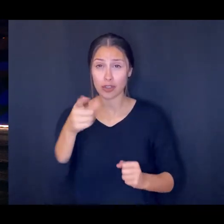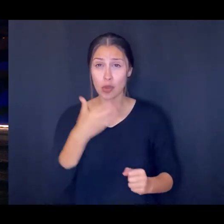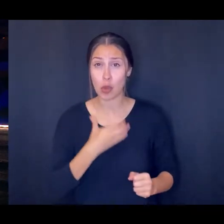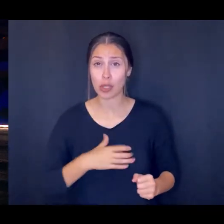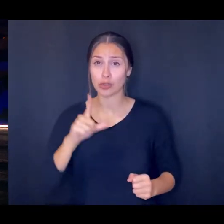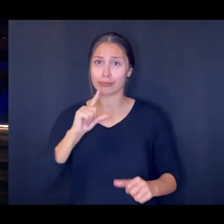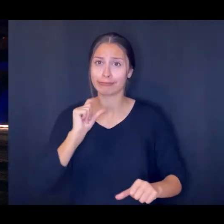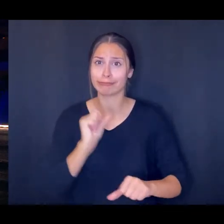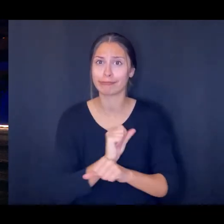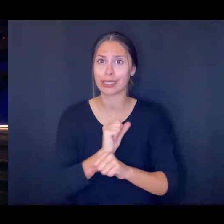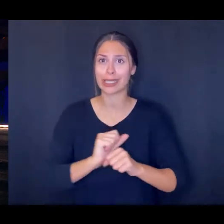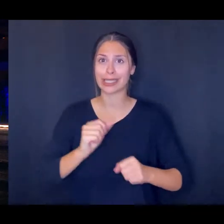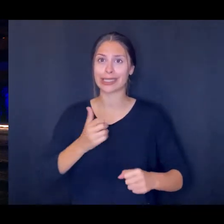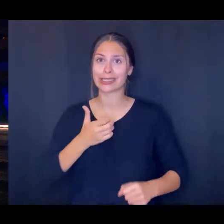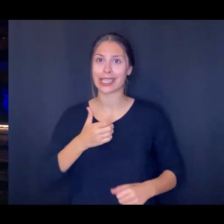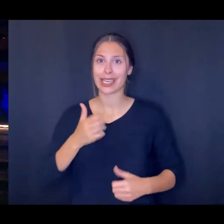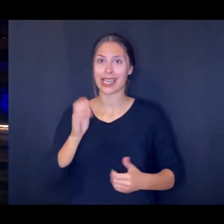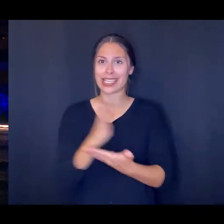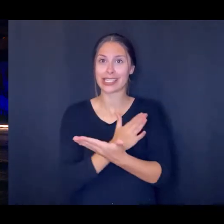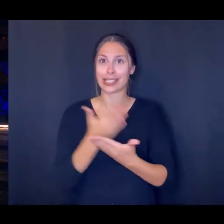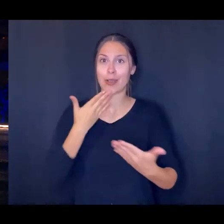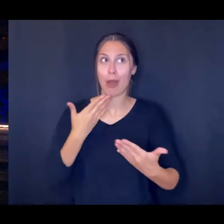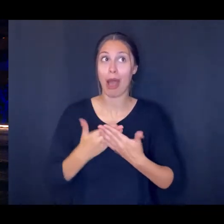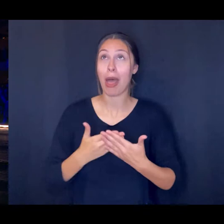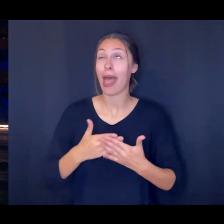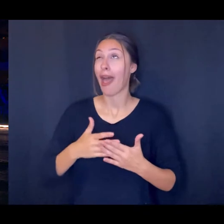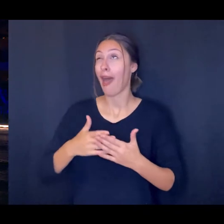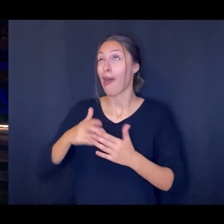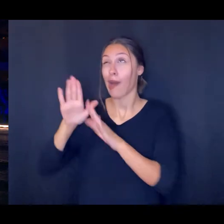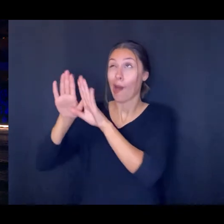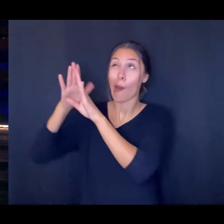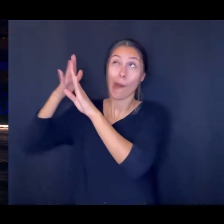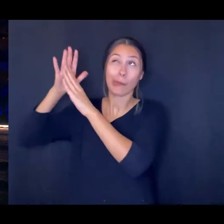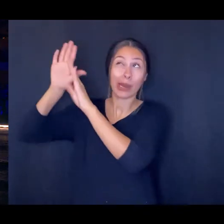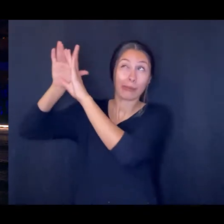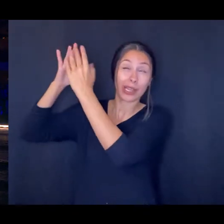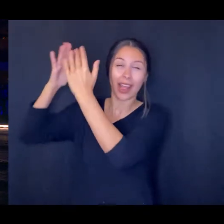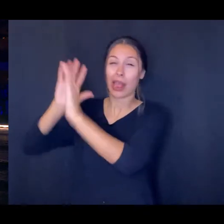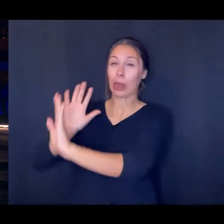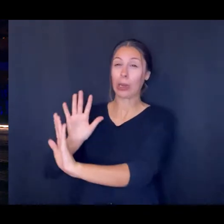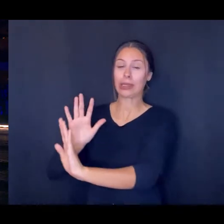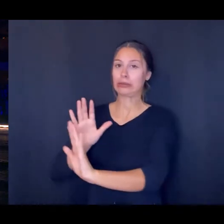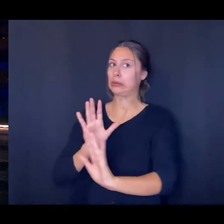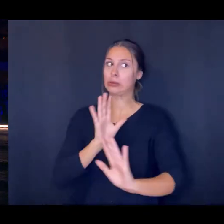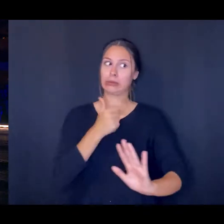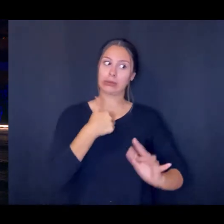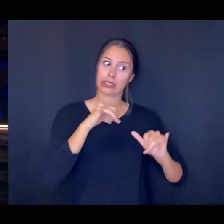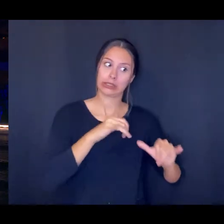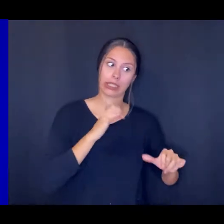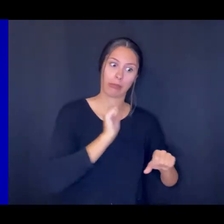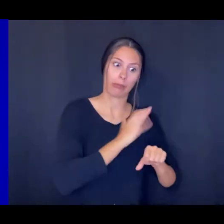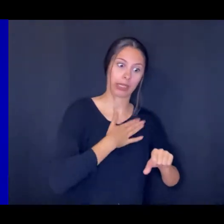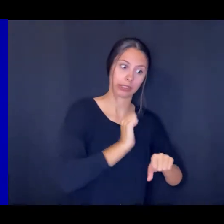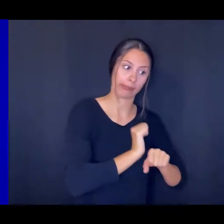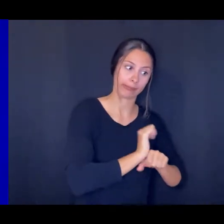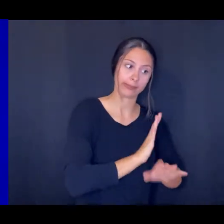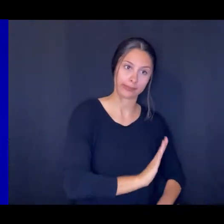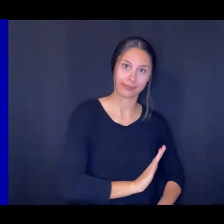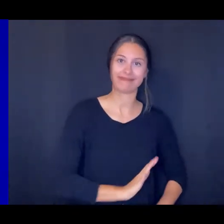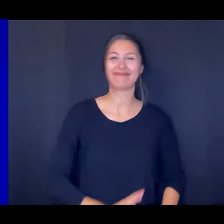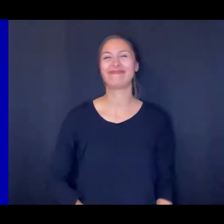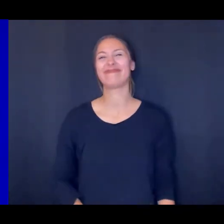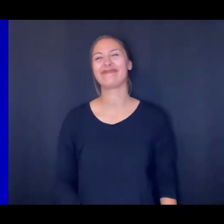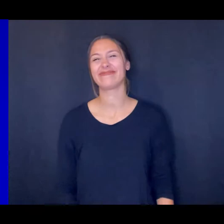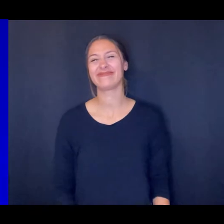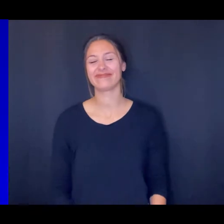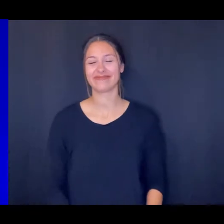How many of y'all wish you could really, really sing? Anybody? Right? Right? Open up the gate. Nope. Nope. Staying in my lane.